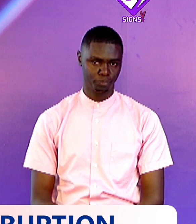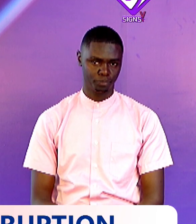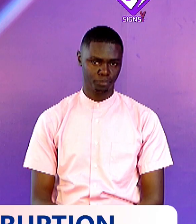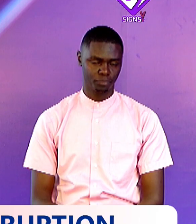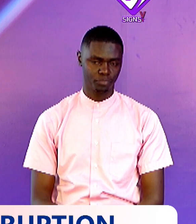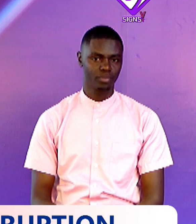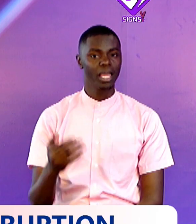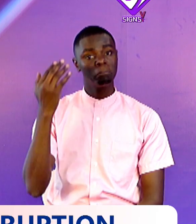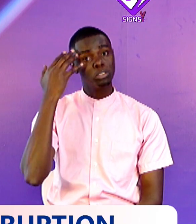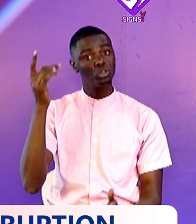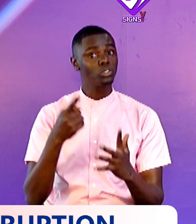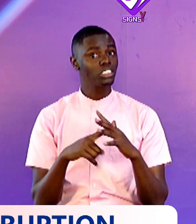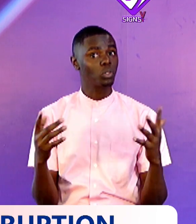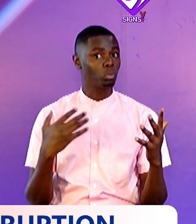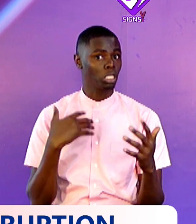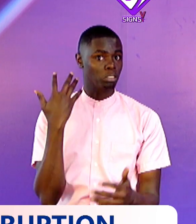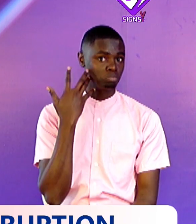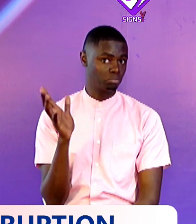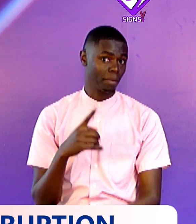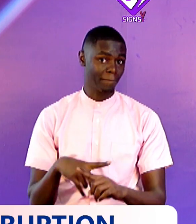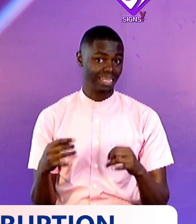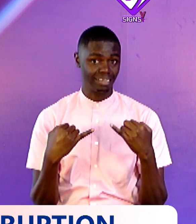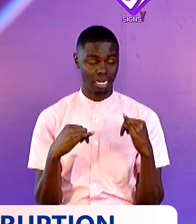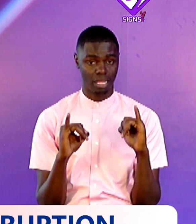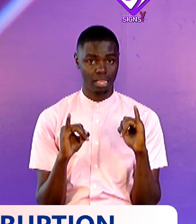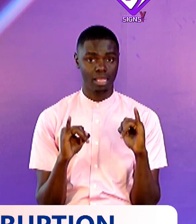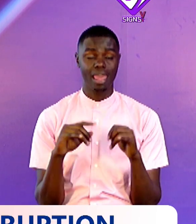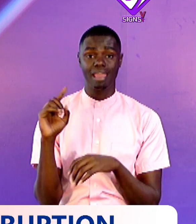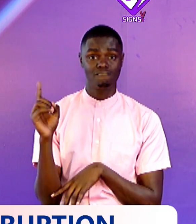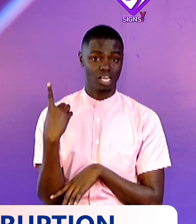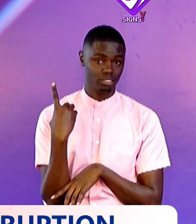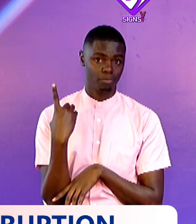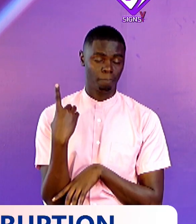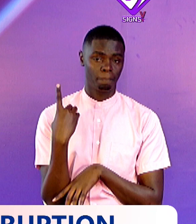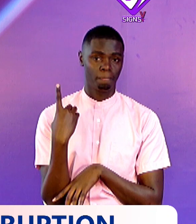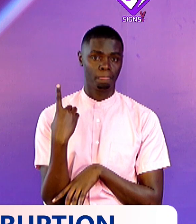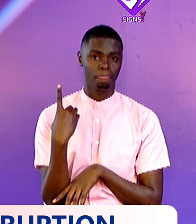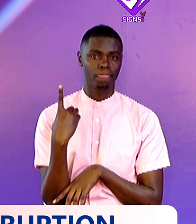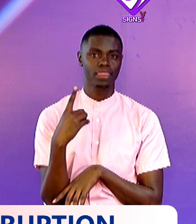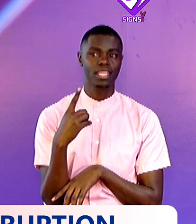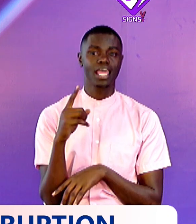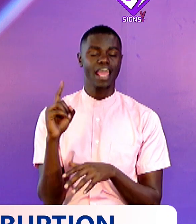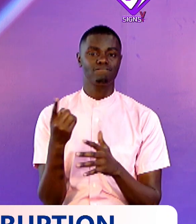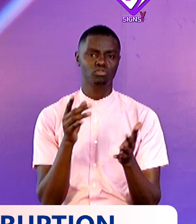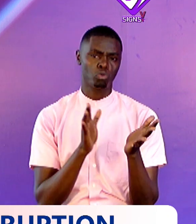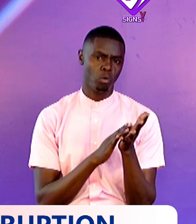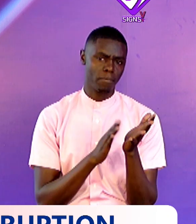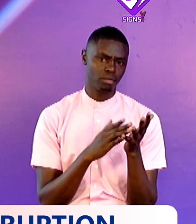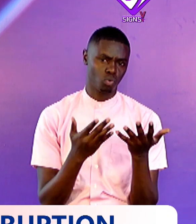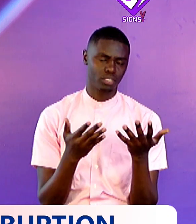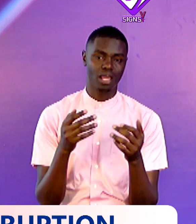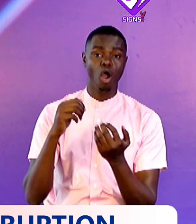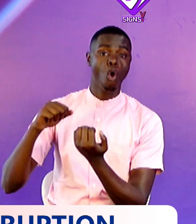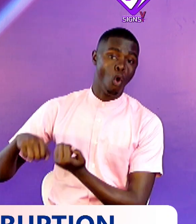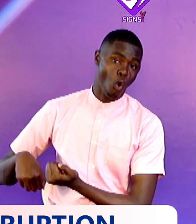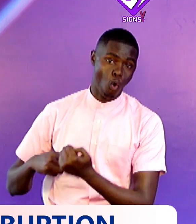I don't know where to start from, but I'll try and first of all, Yeah, in 2 recognize minutes. the fact that Homa Bay